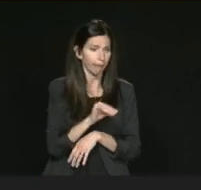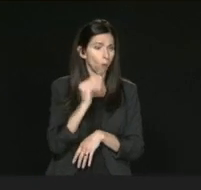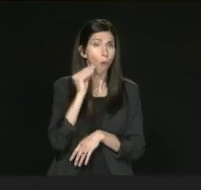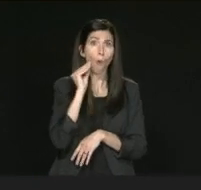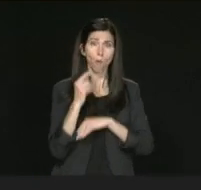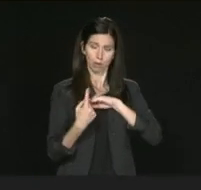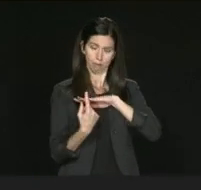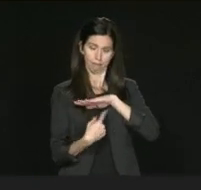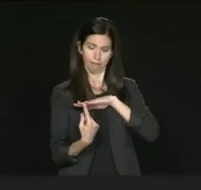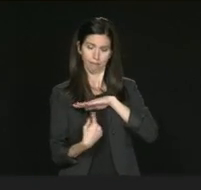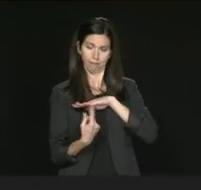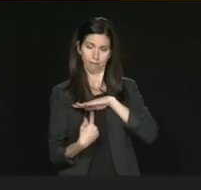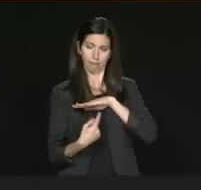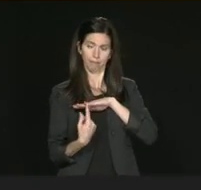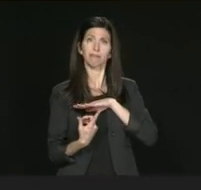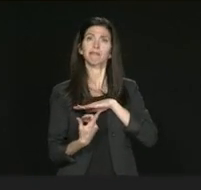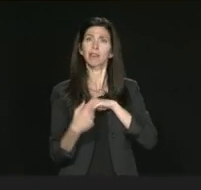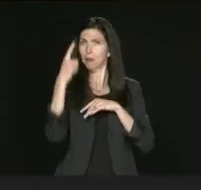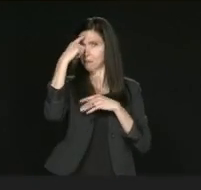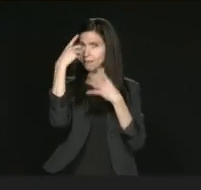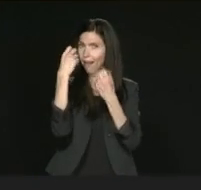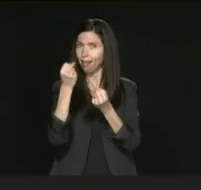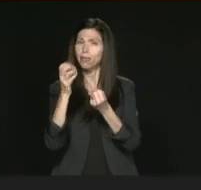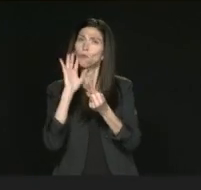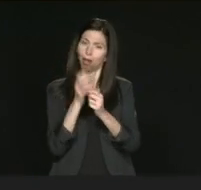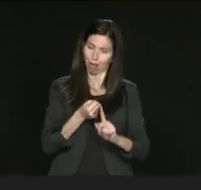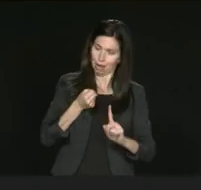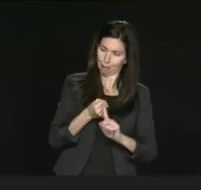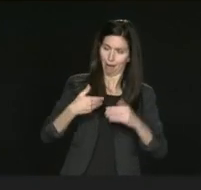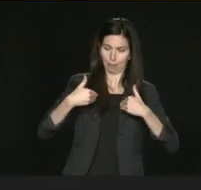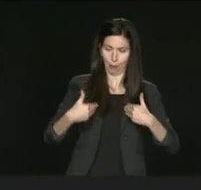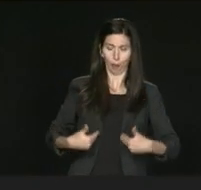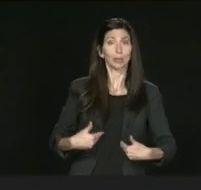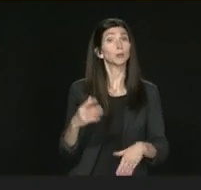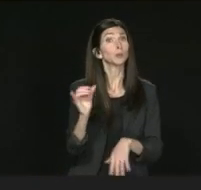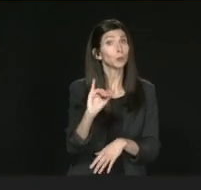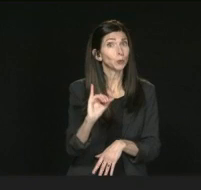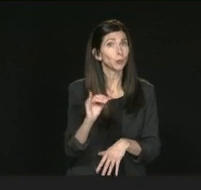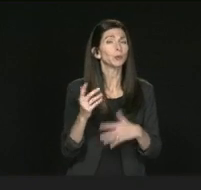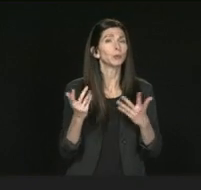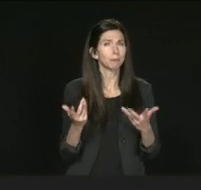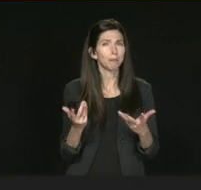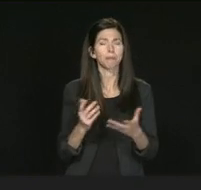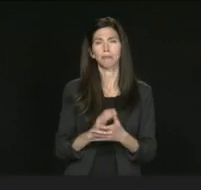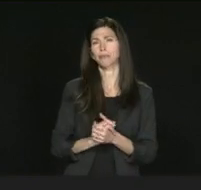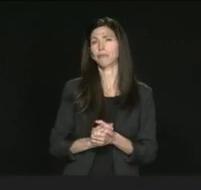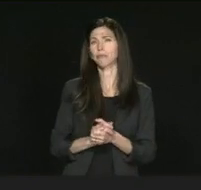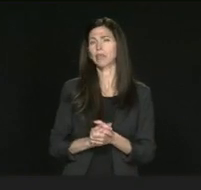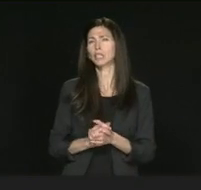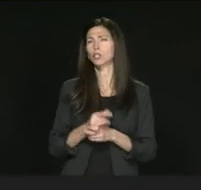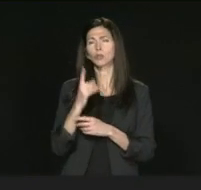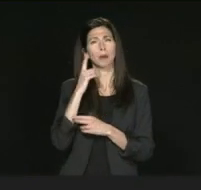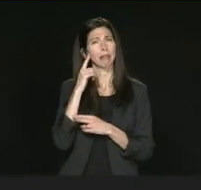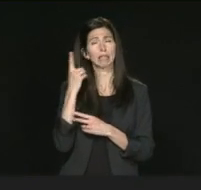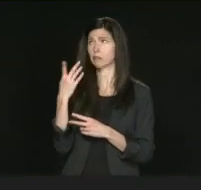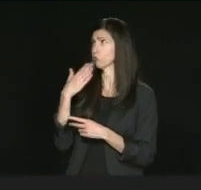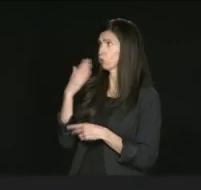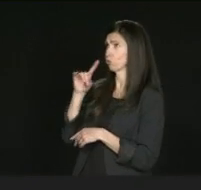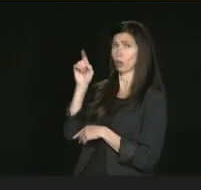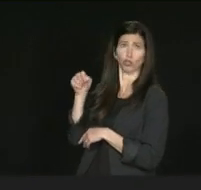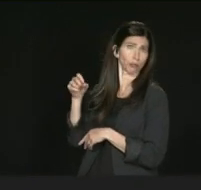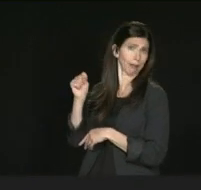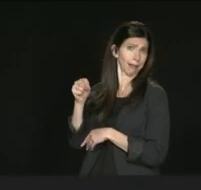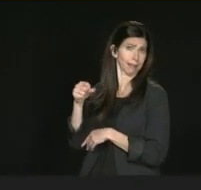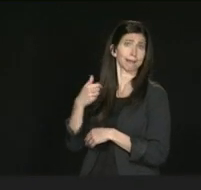of study and for people who are more expert in that area to look at. But I absolutely agree that, you know, the immune system is a very